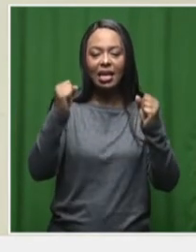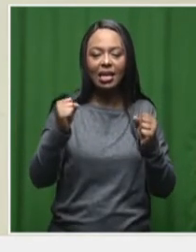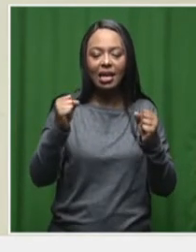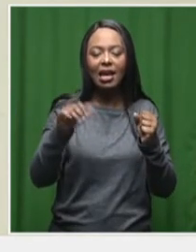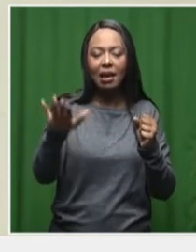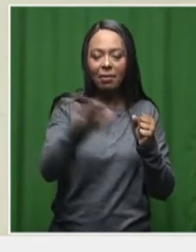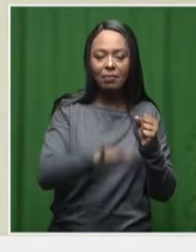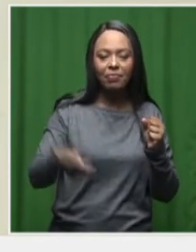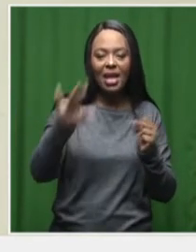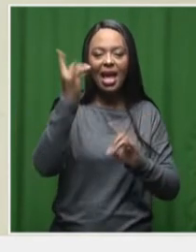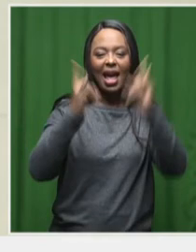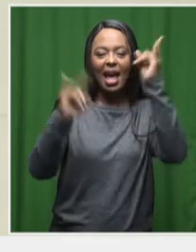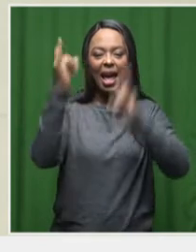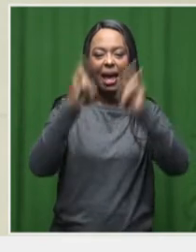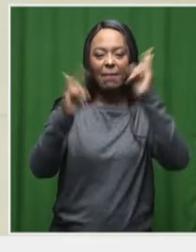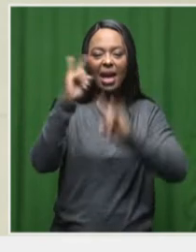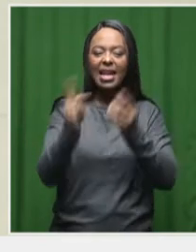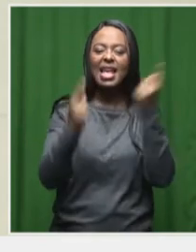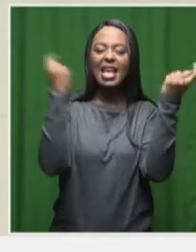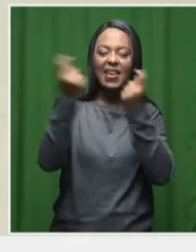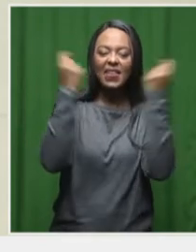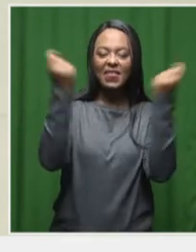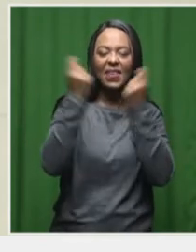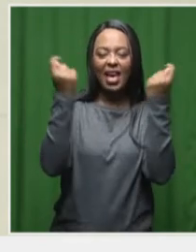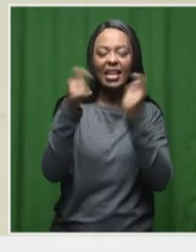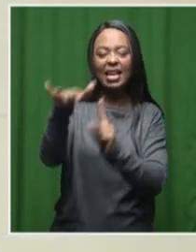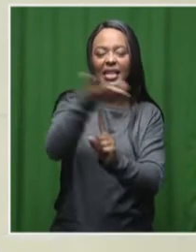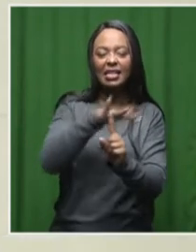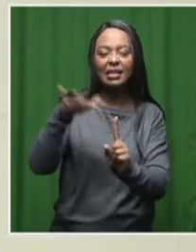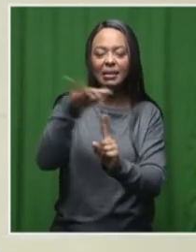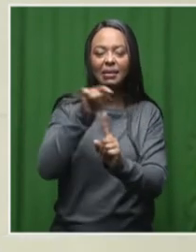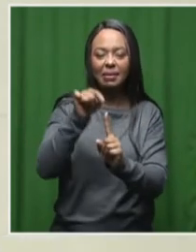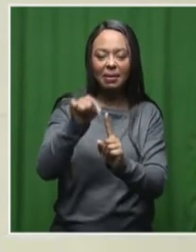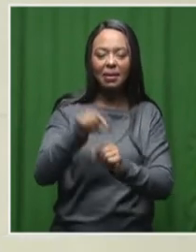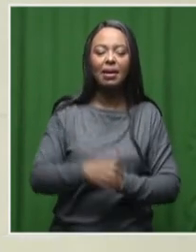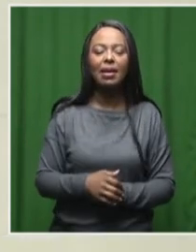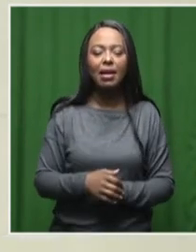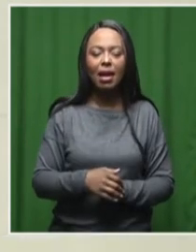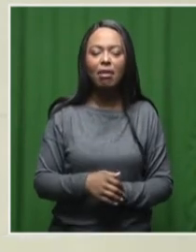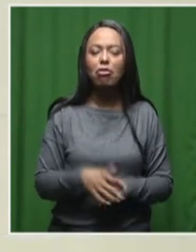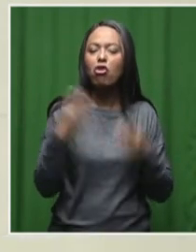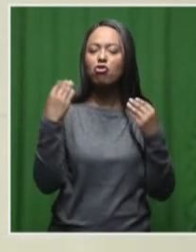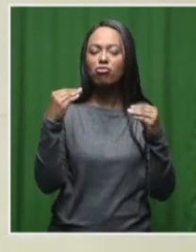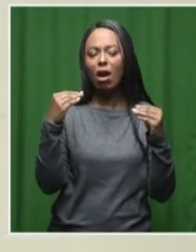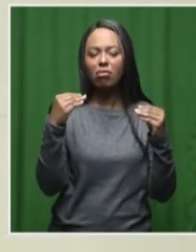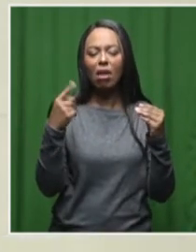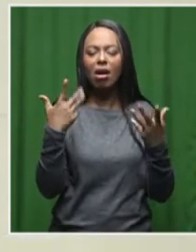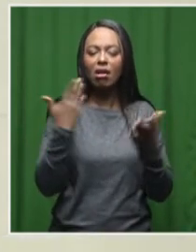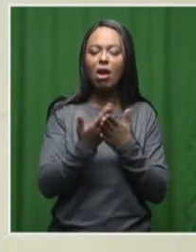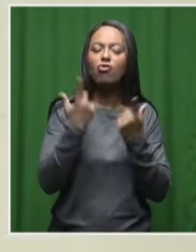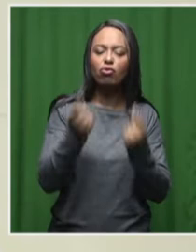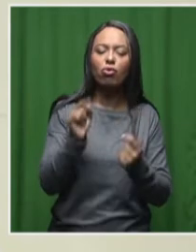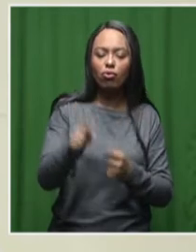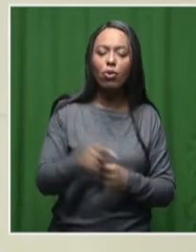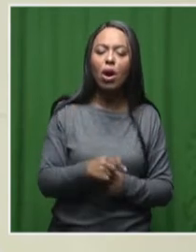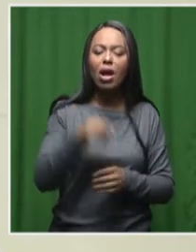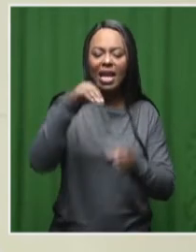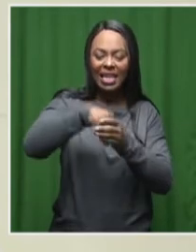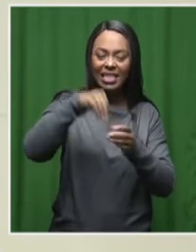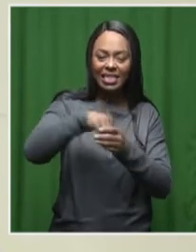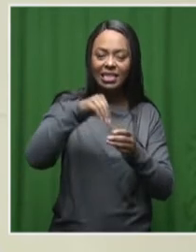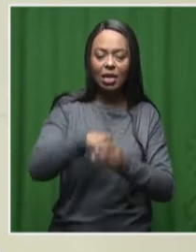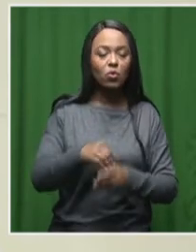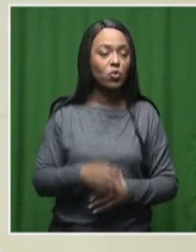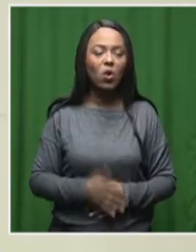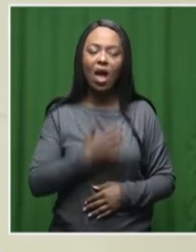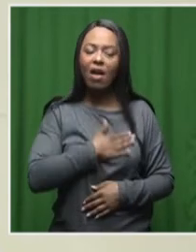Space. So it's very corporate. It's good looking, you know. If you're inside, you actually feel at home,